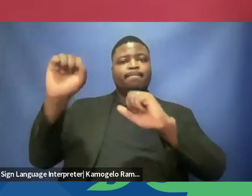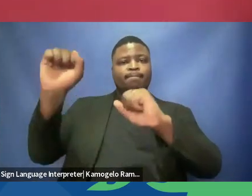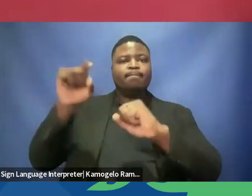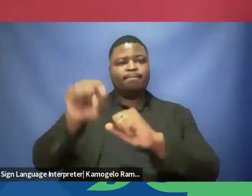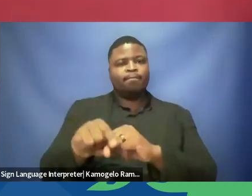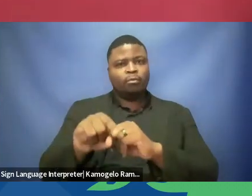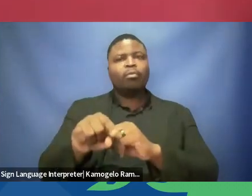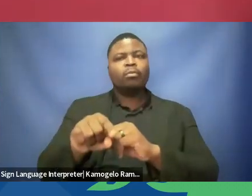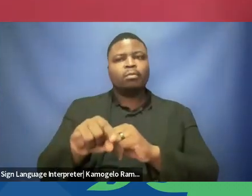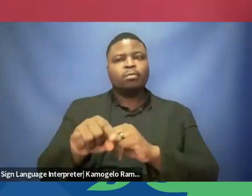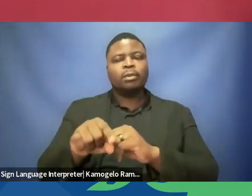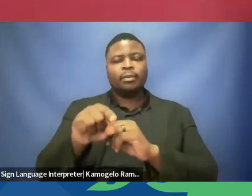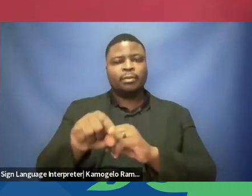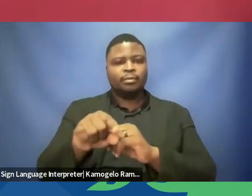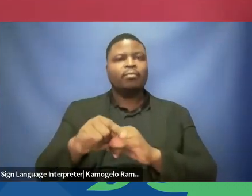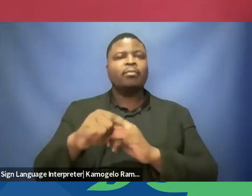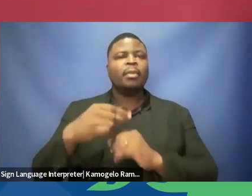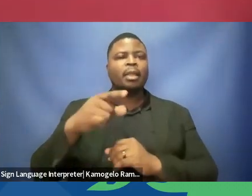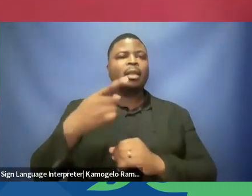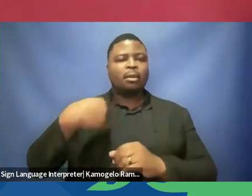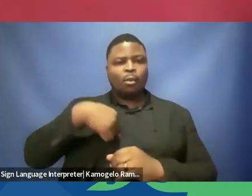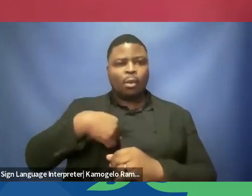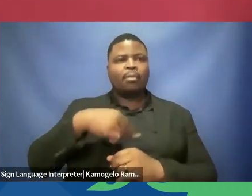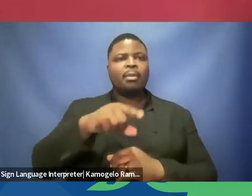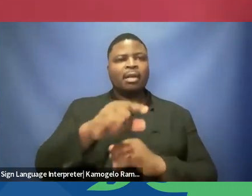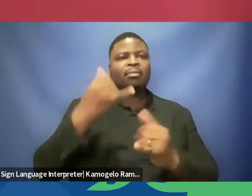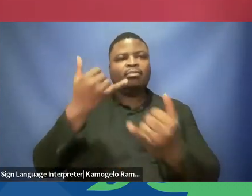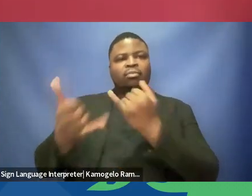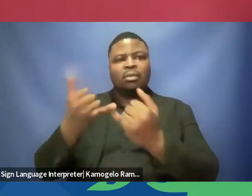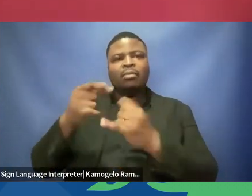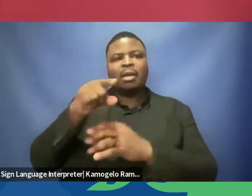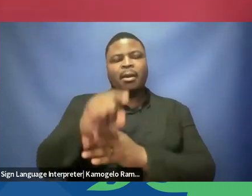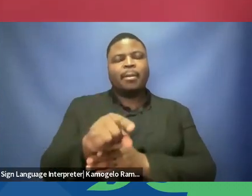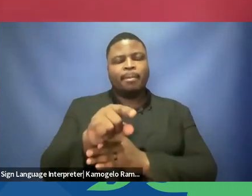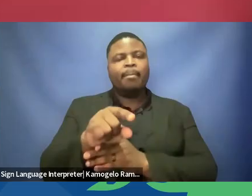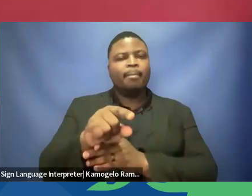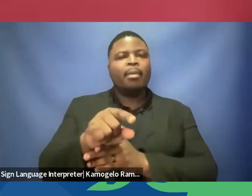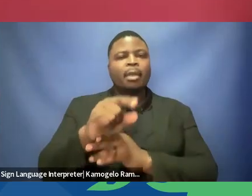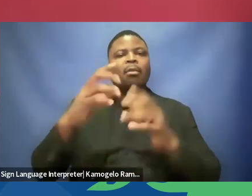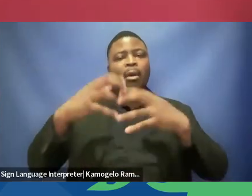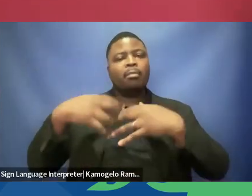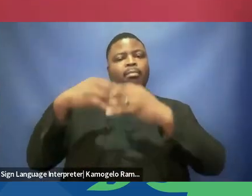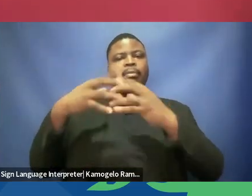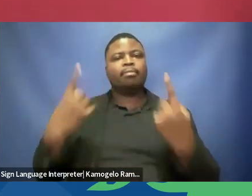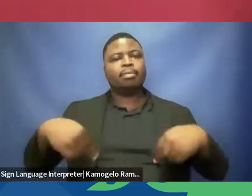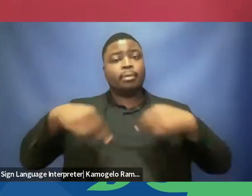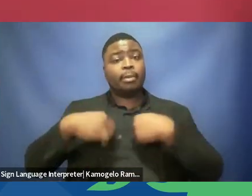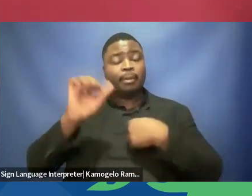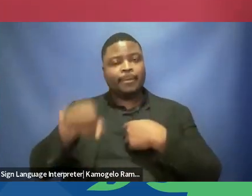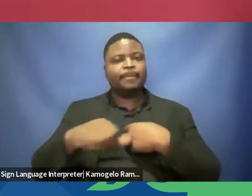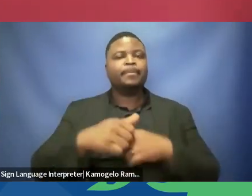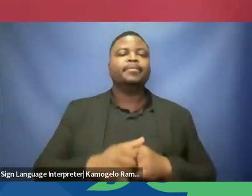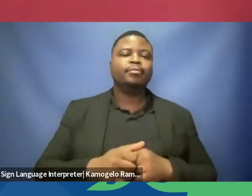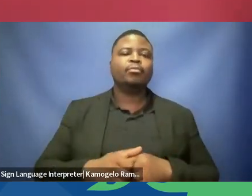the chemsex guidelines that were developed. And I think it's important just to start off clarifying what clinical guidelines